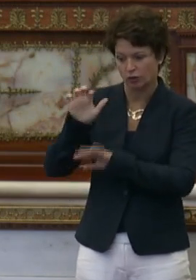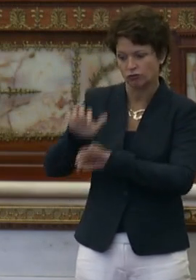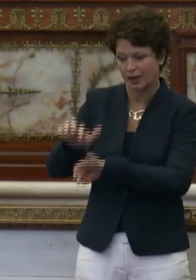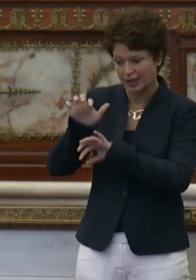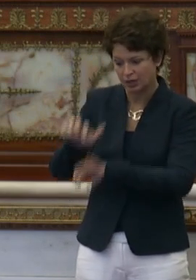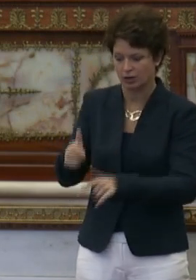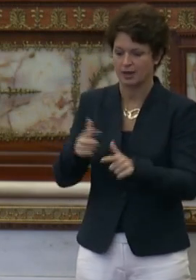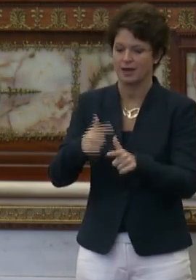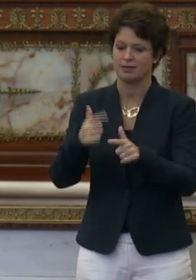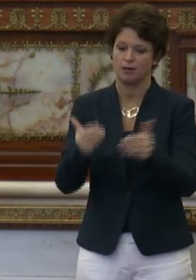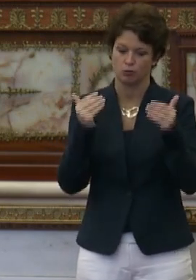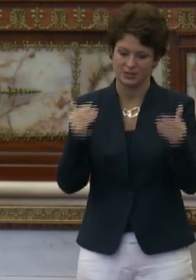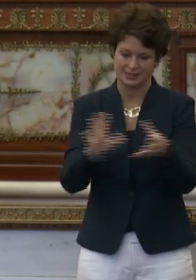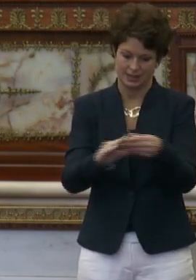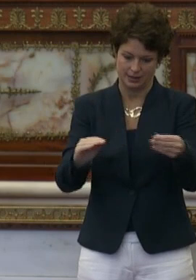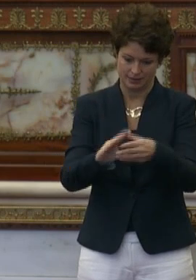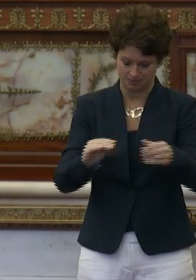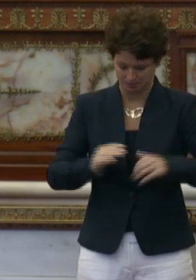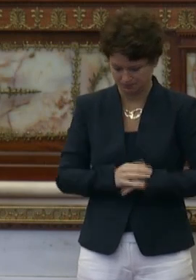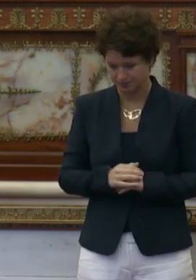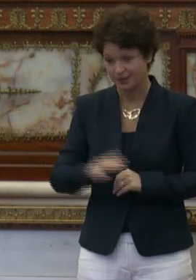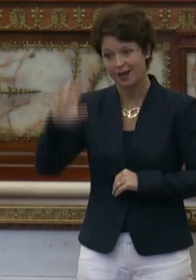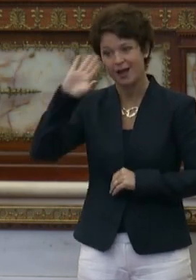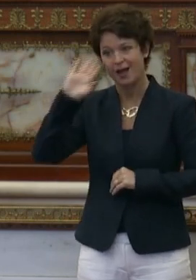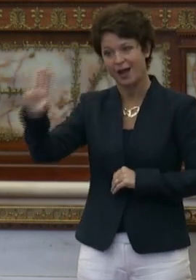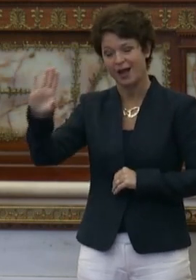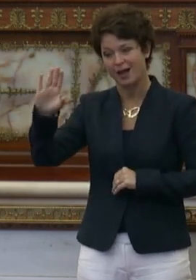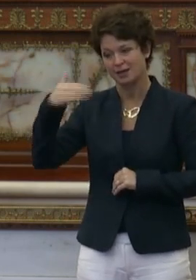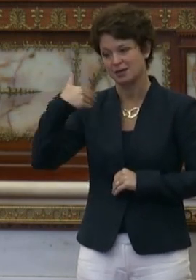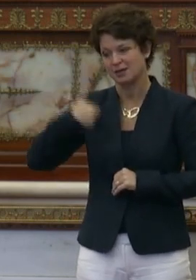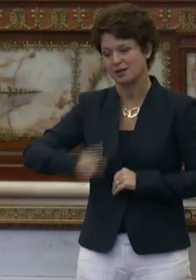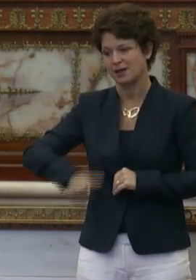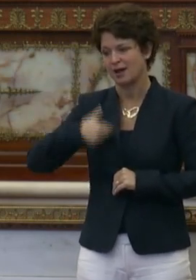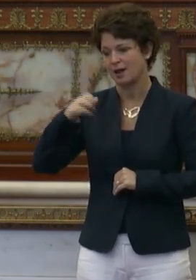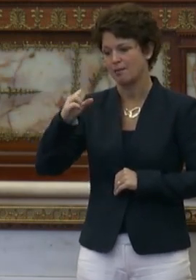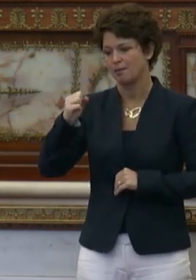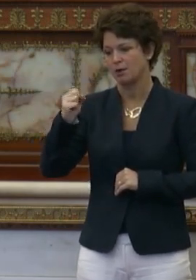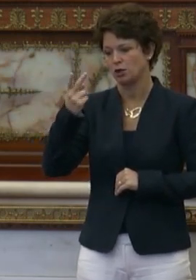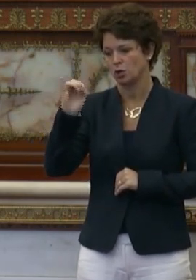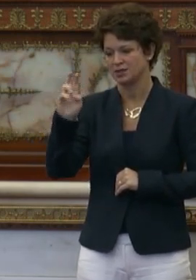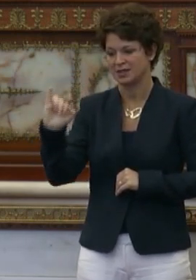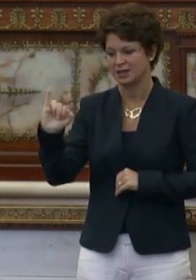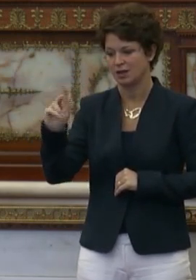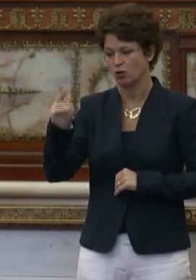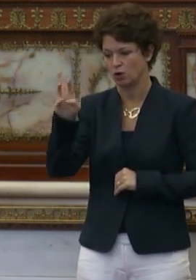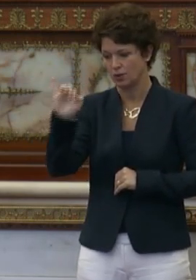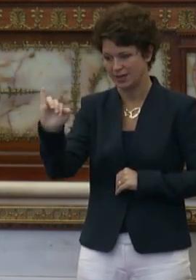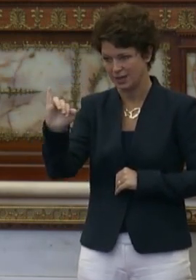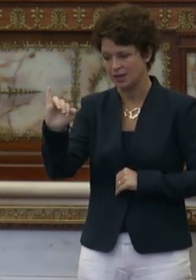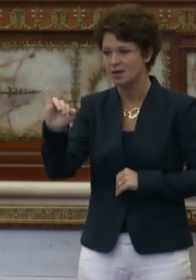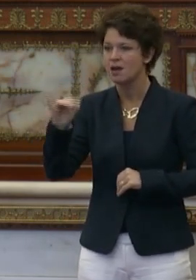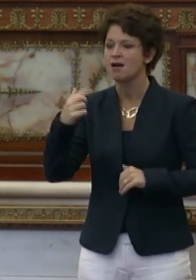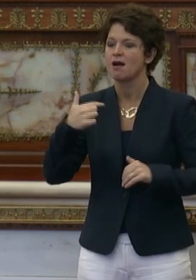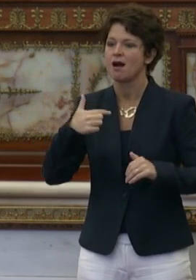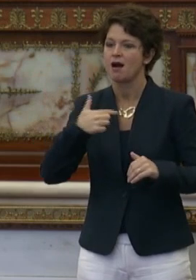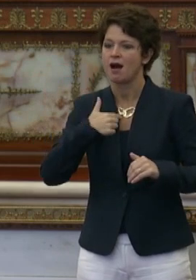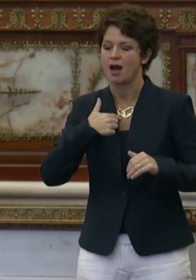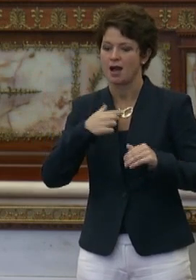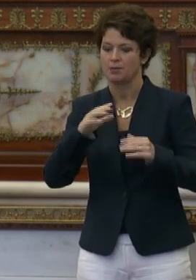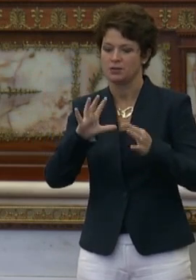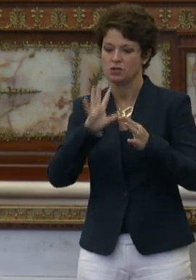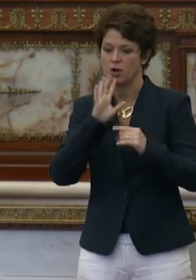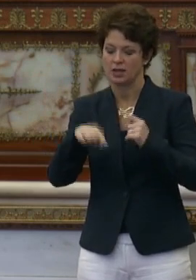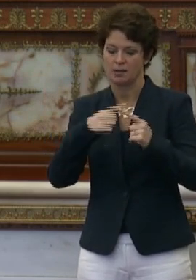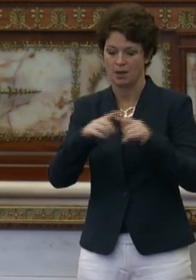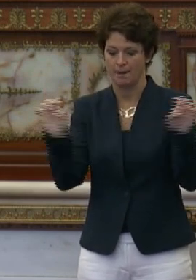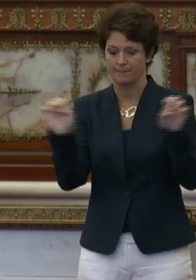and proceed with your testimony. Hi, my name is Yosuke Araki. I'm speaking on behalf of the